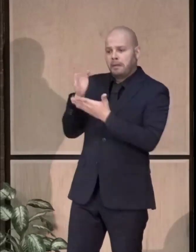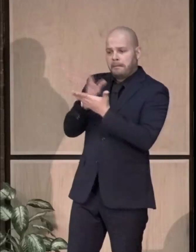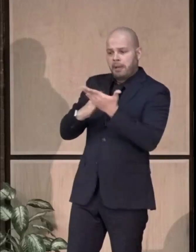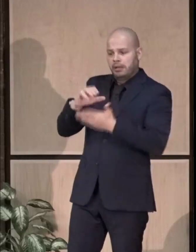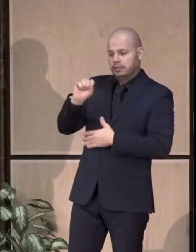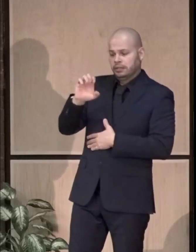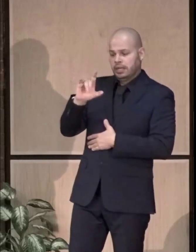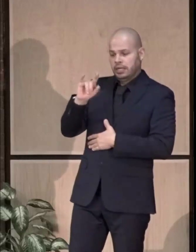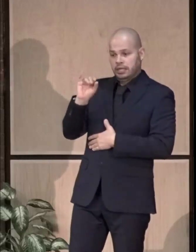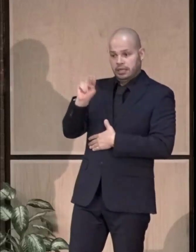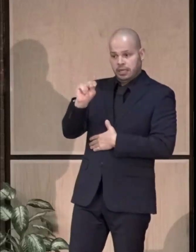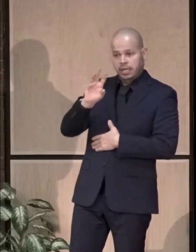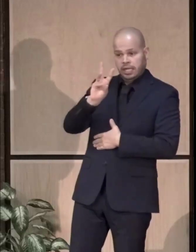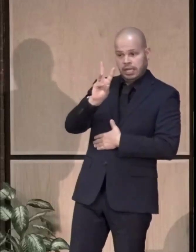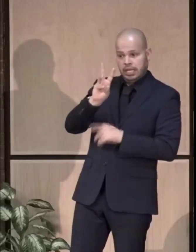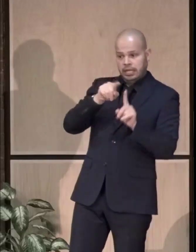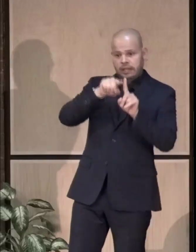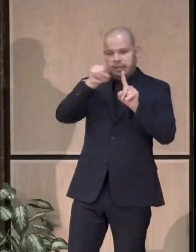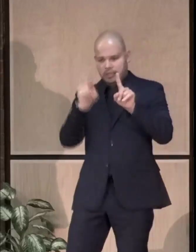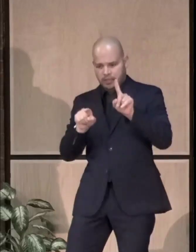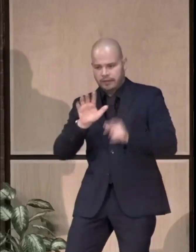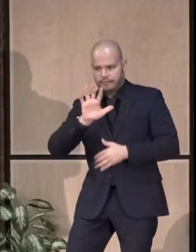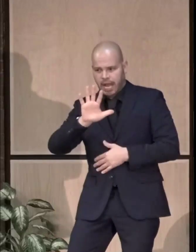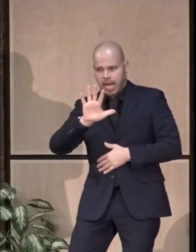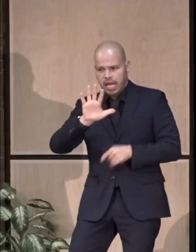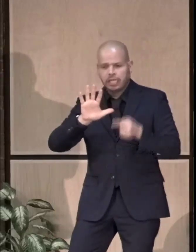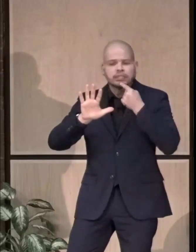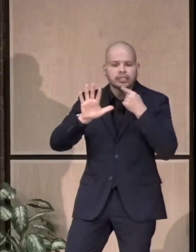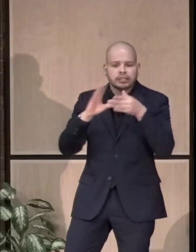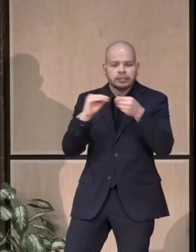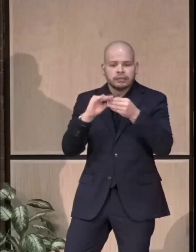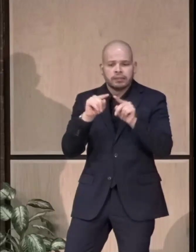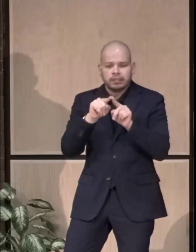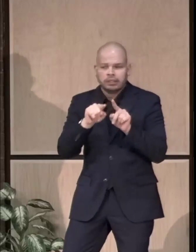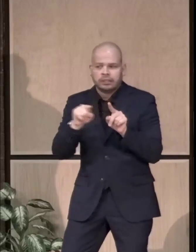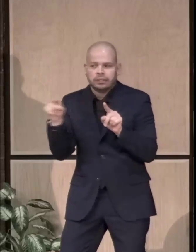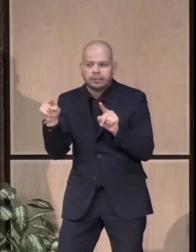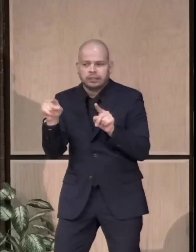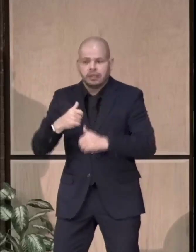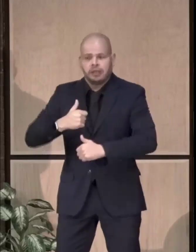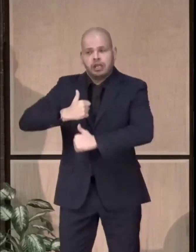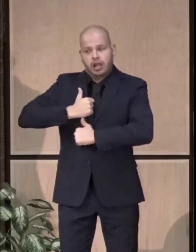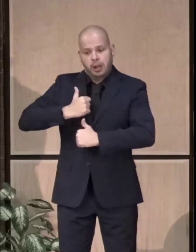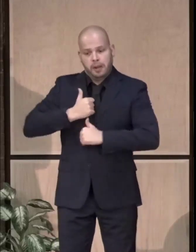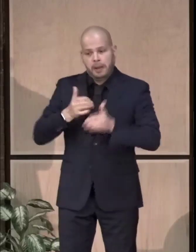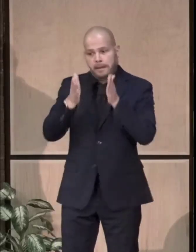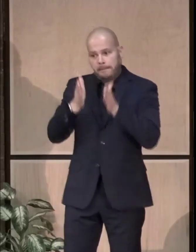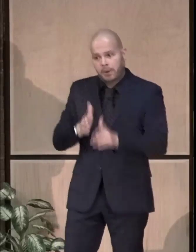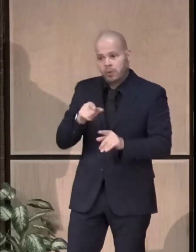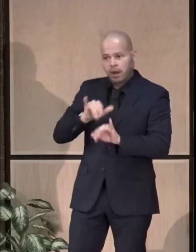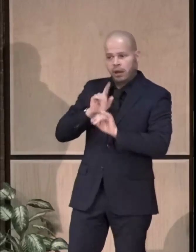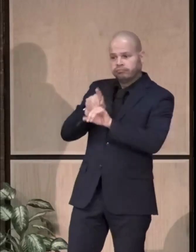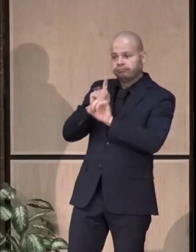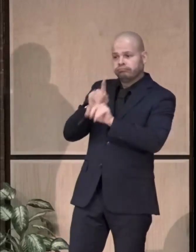the fifth box is checked and it says, ensure the service member attends all follow-up appointments,